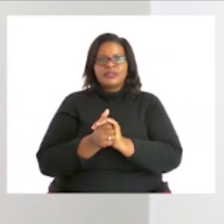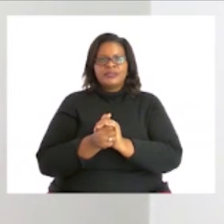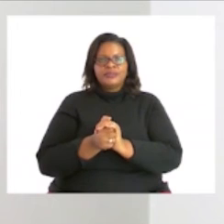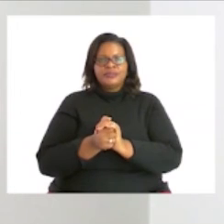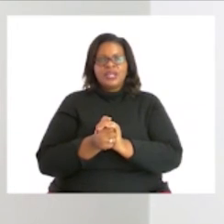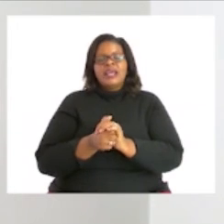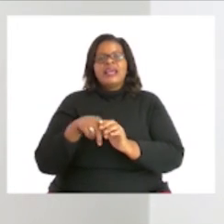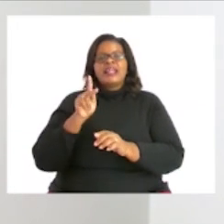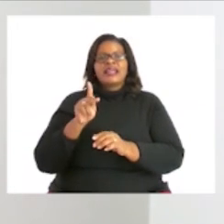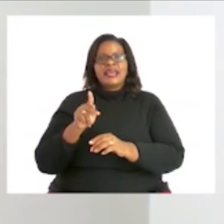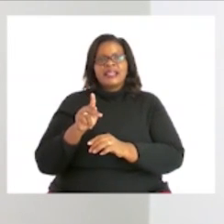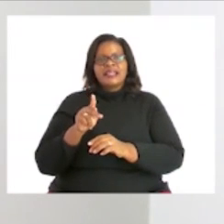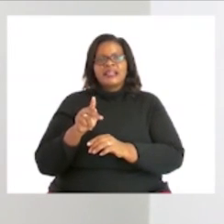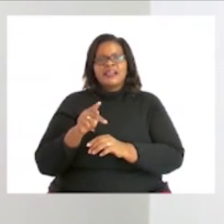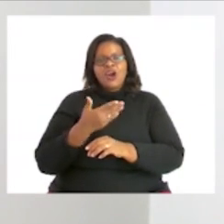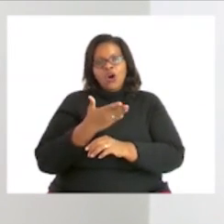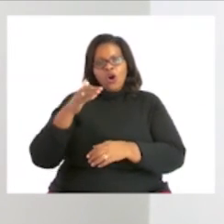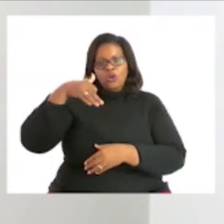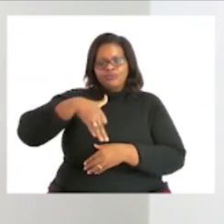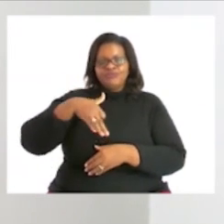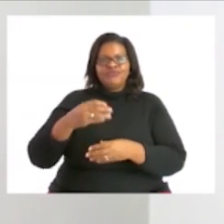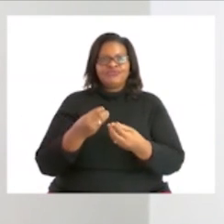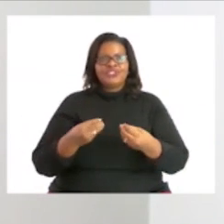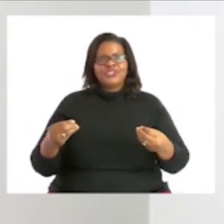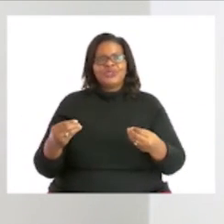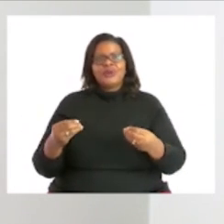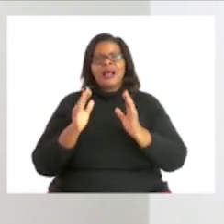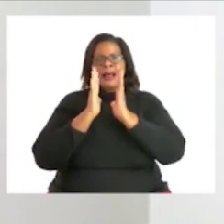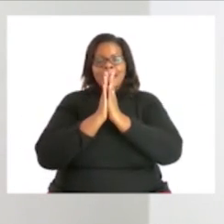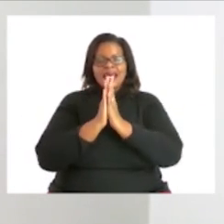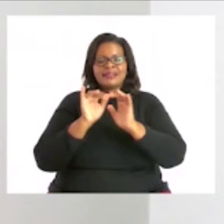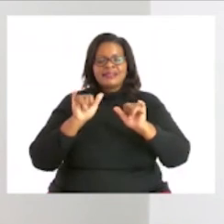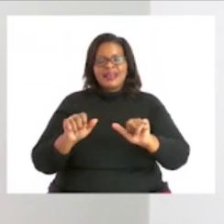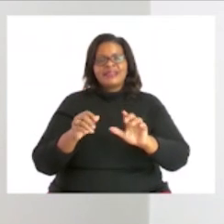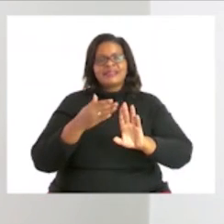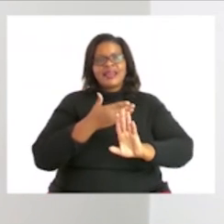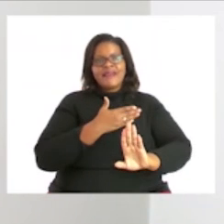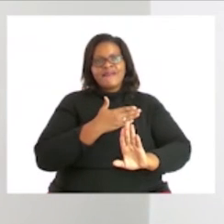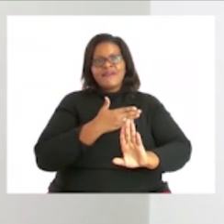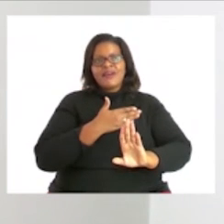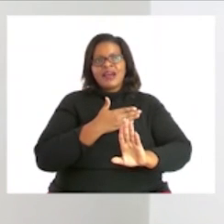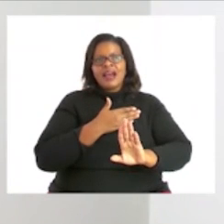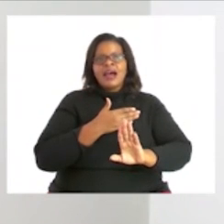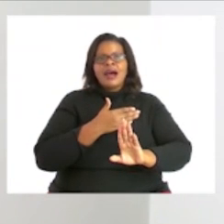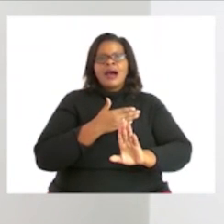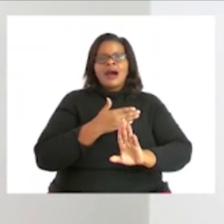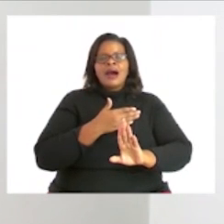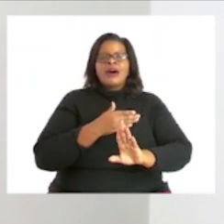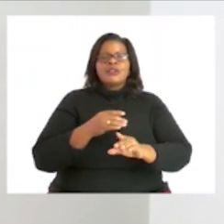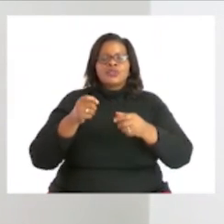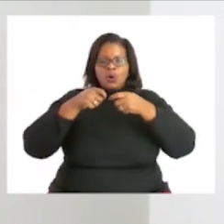And once again, all Namibian kids, please stay safe, wear your mask,